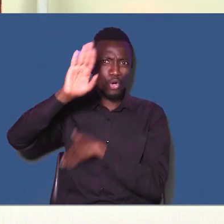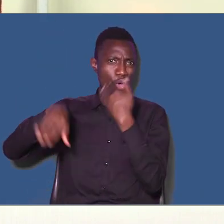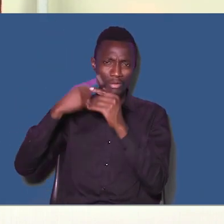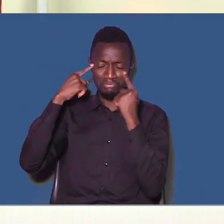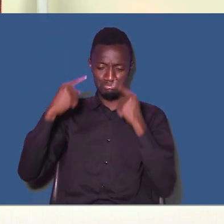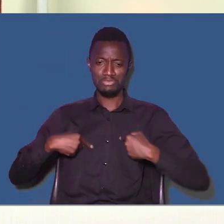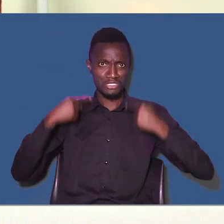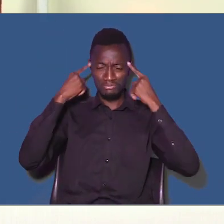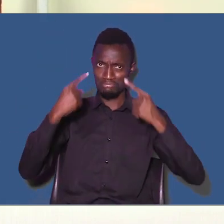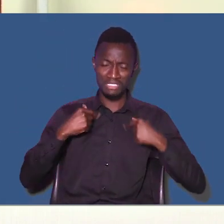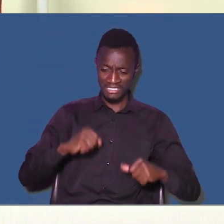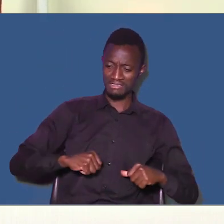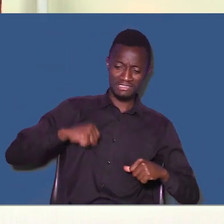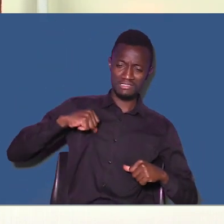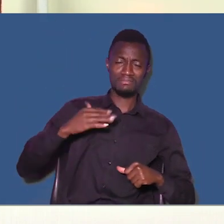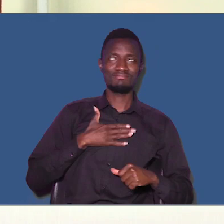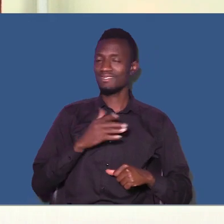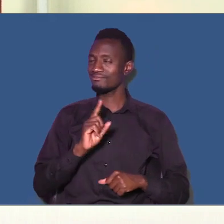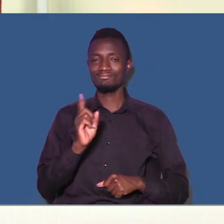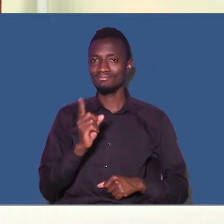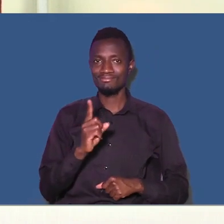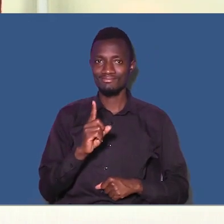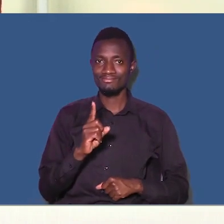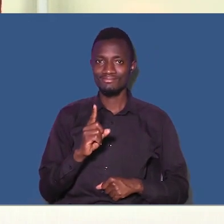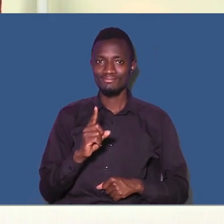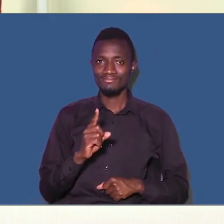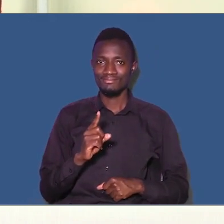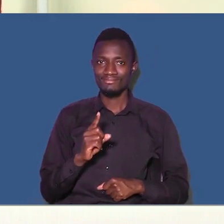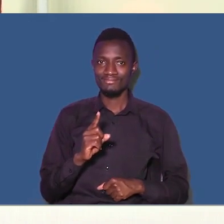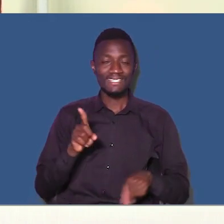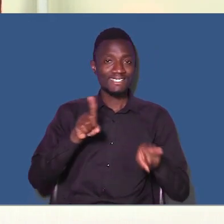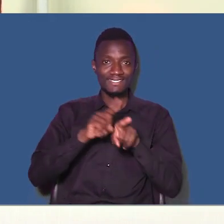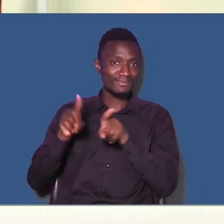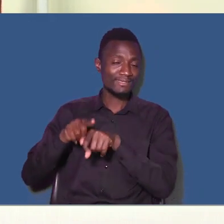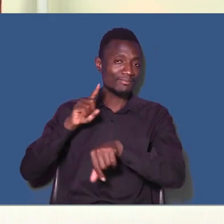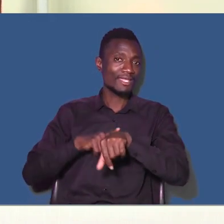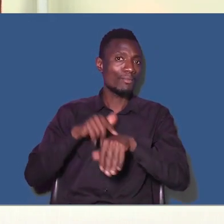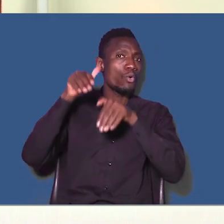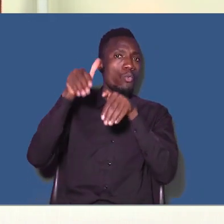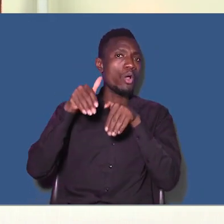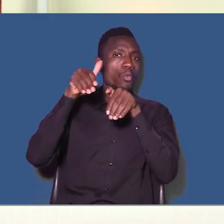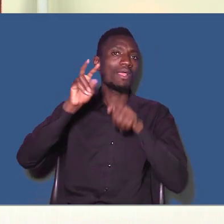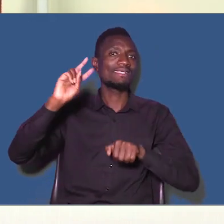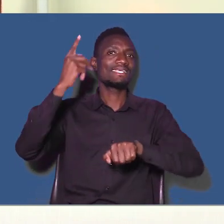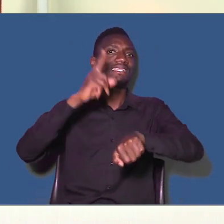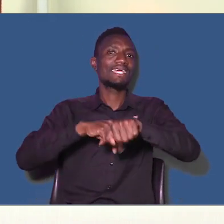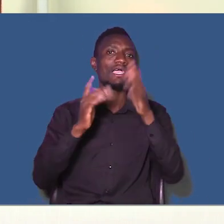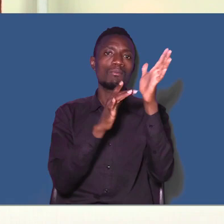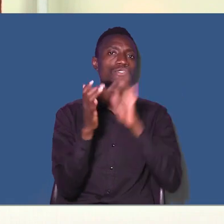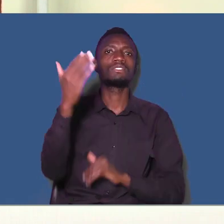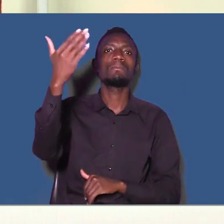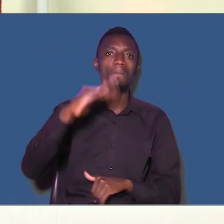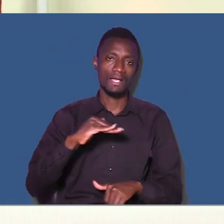of the flesh, even as we wait the return of our Savior, who's our Redeemer and